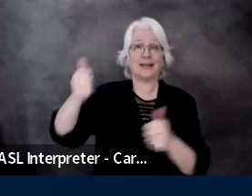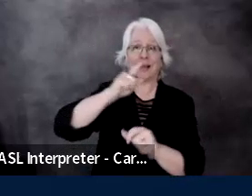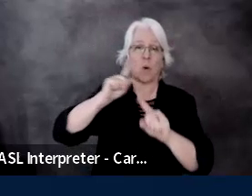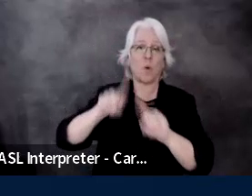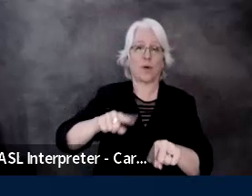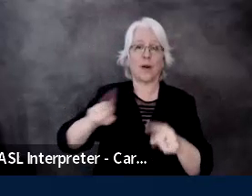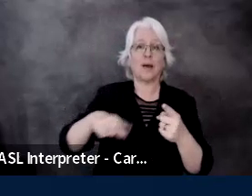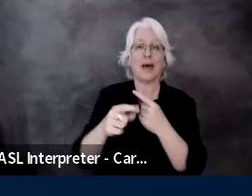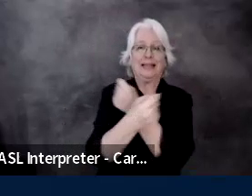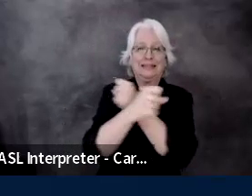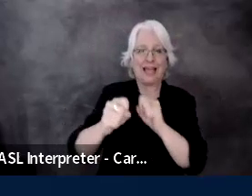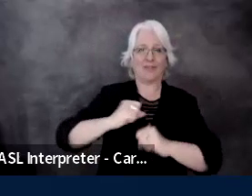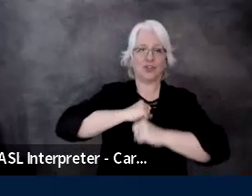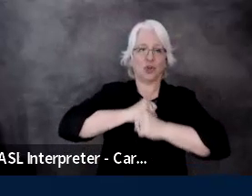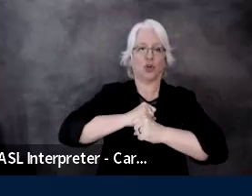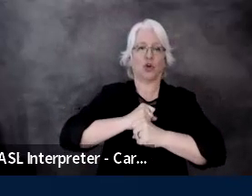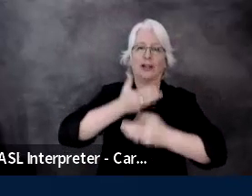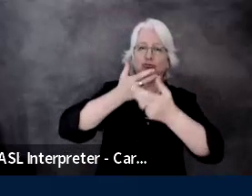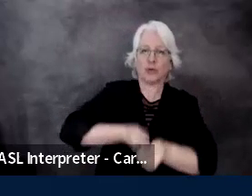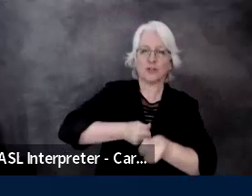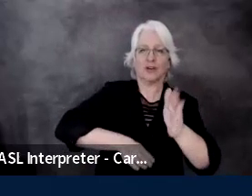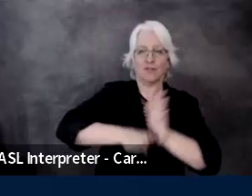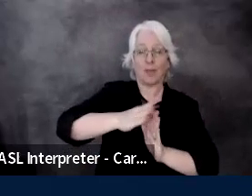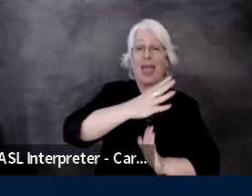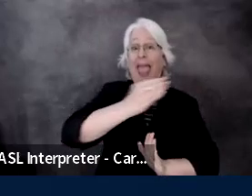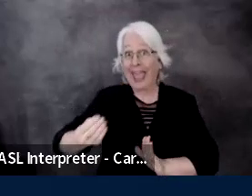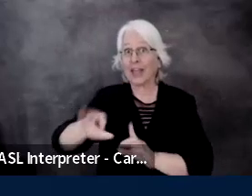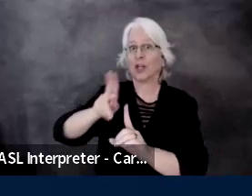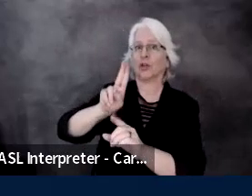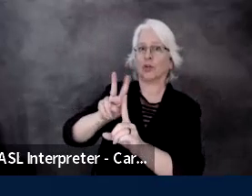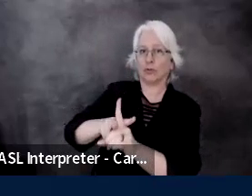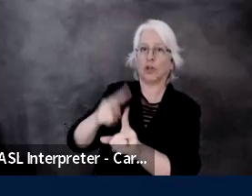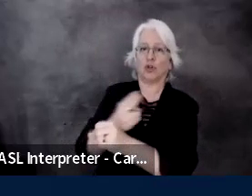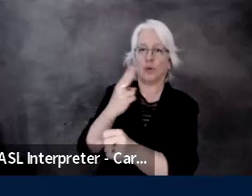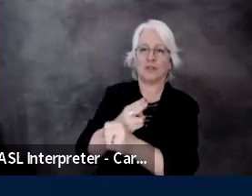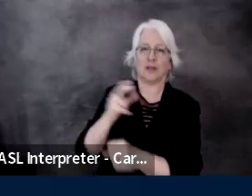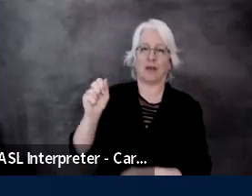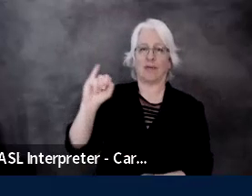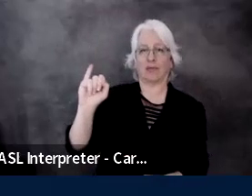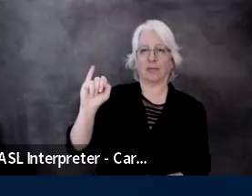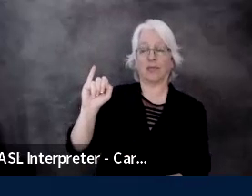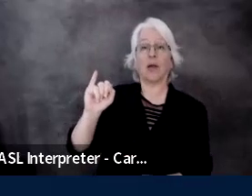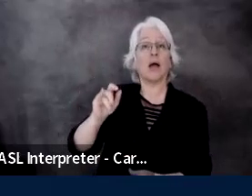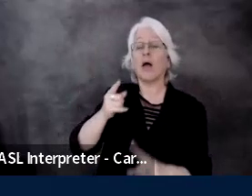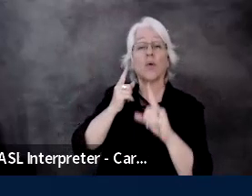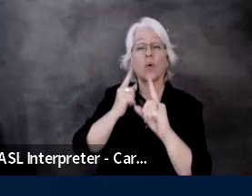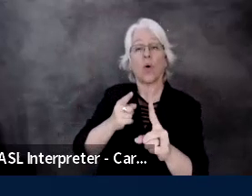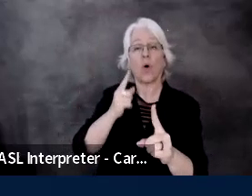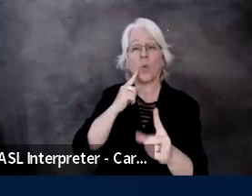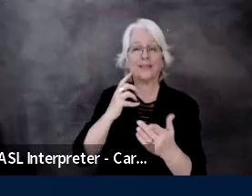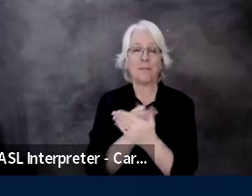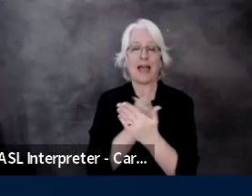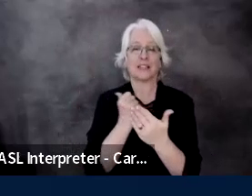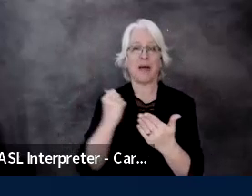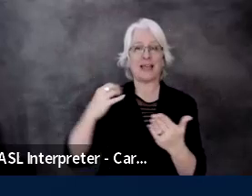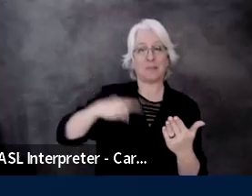secure, and trustworthy development and use of artificial intelligence, with the intention to maximize the benefits and